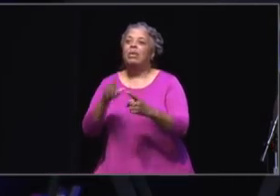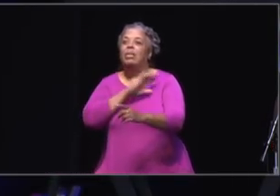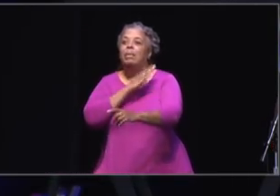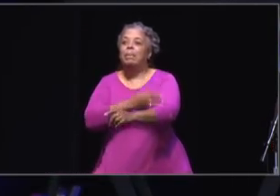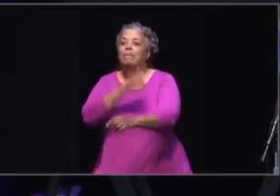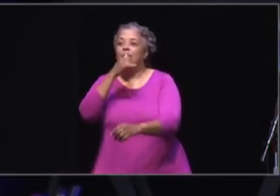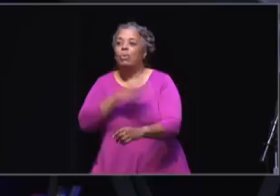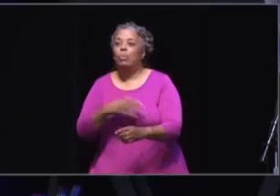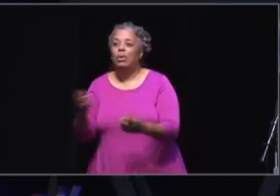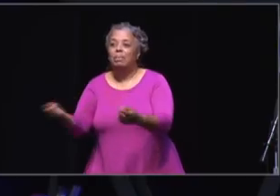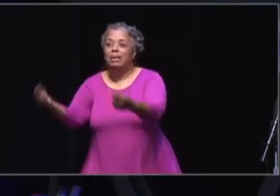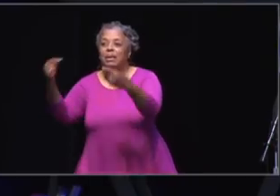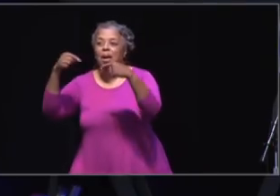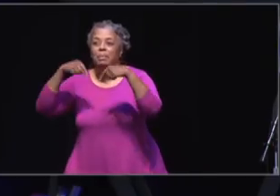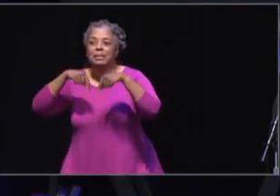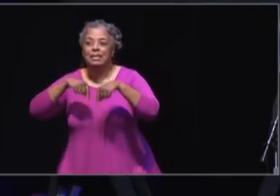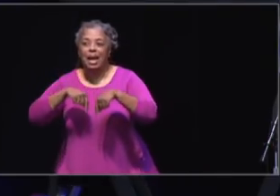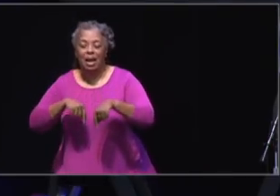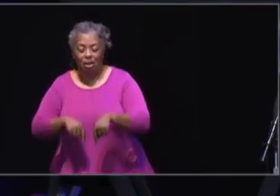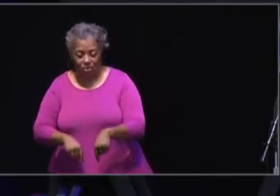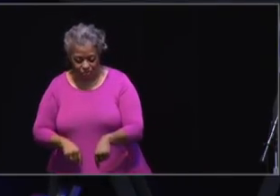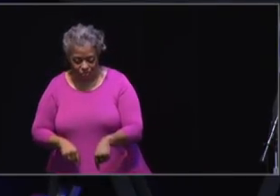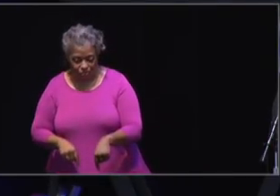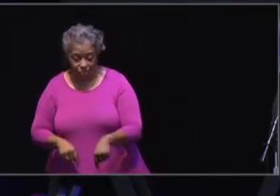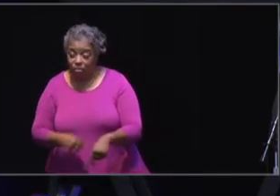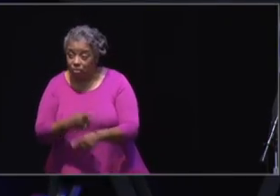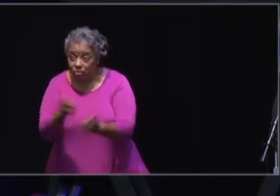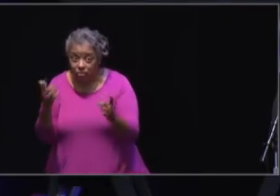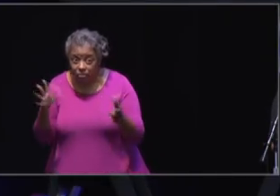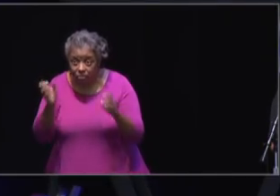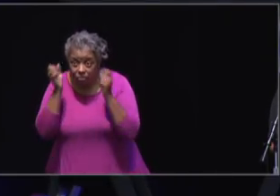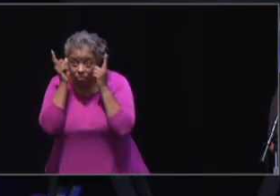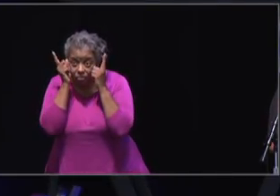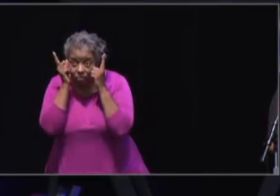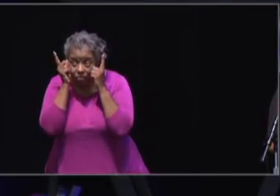the women come down. Did you get it?